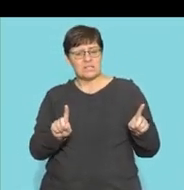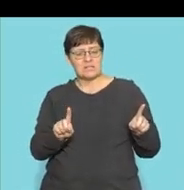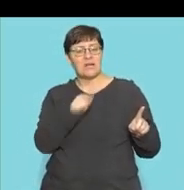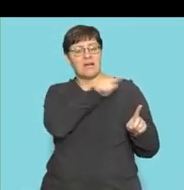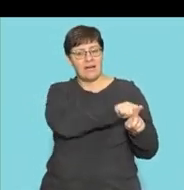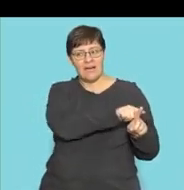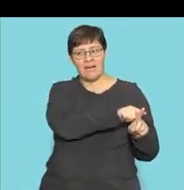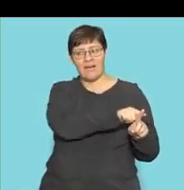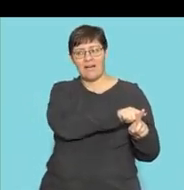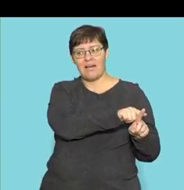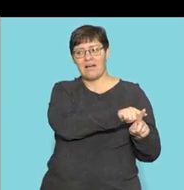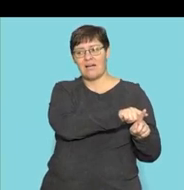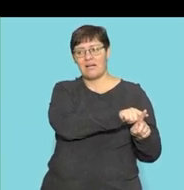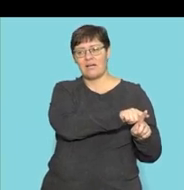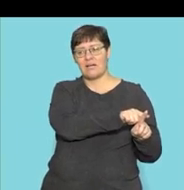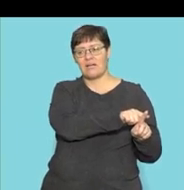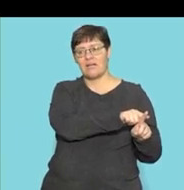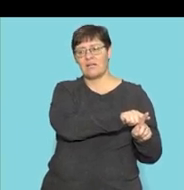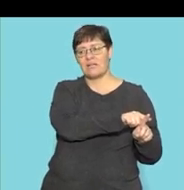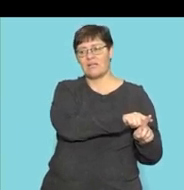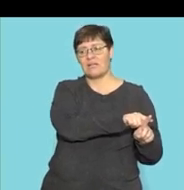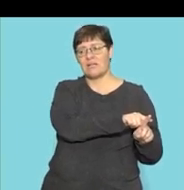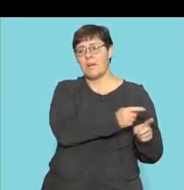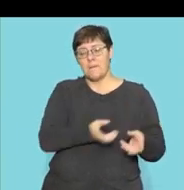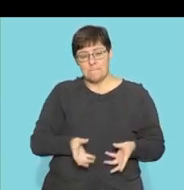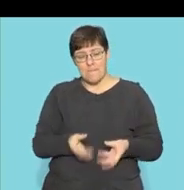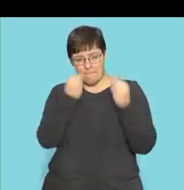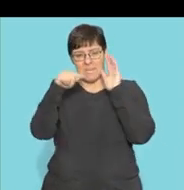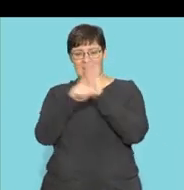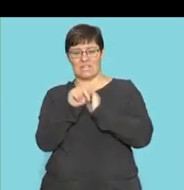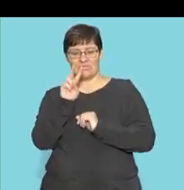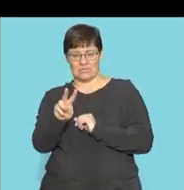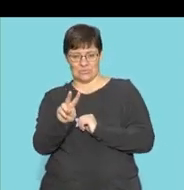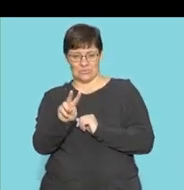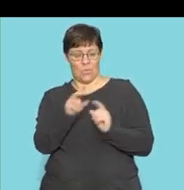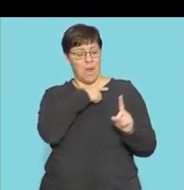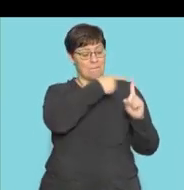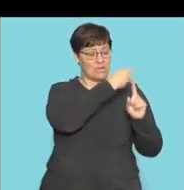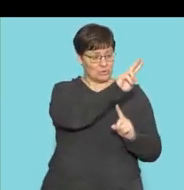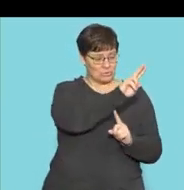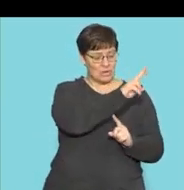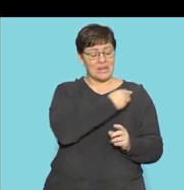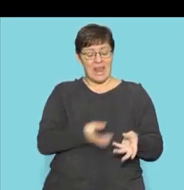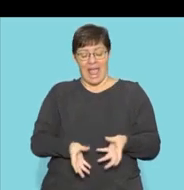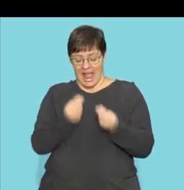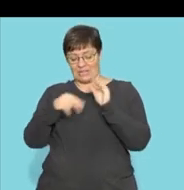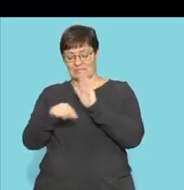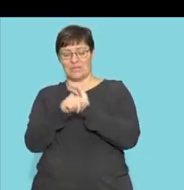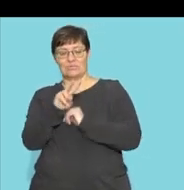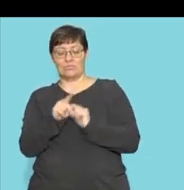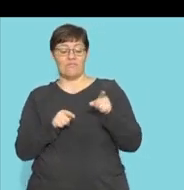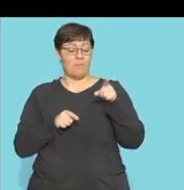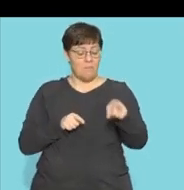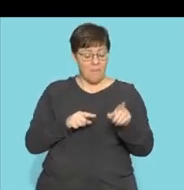Well, that's been a gain of 2 electrons. And over here, it went from minus